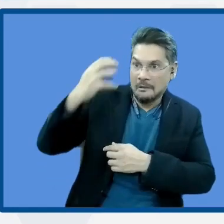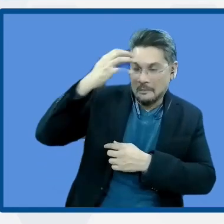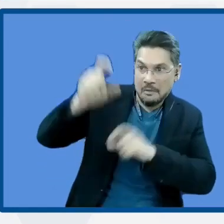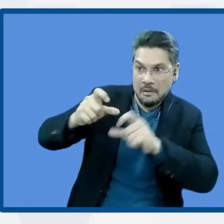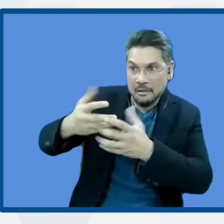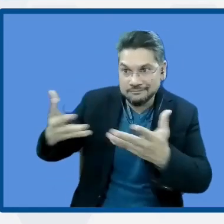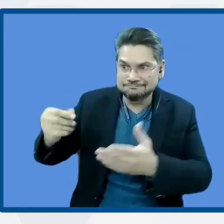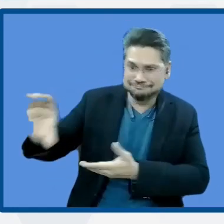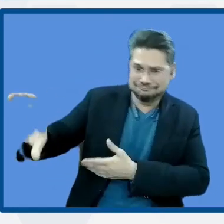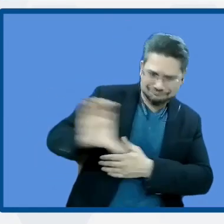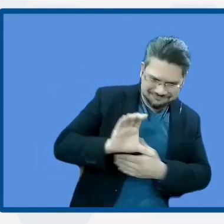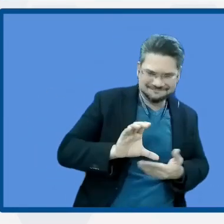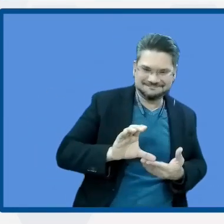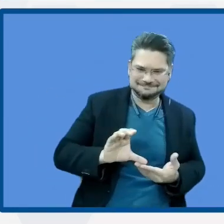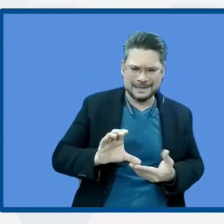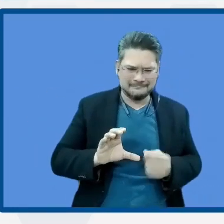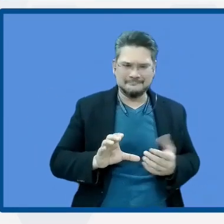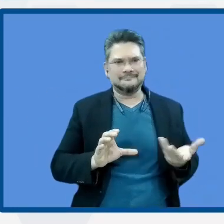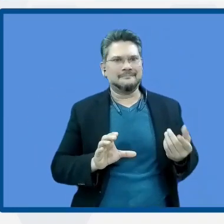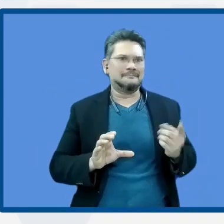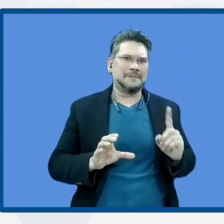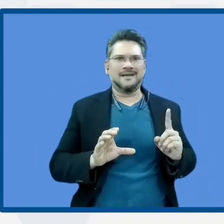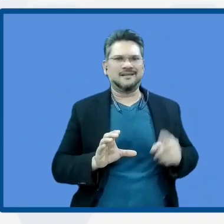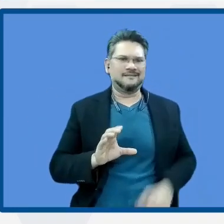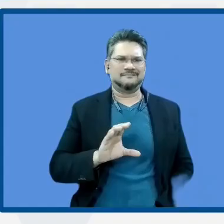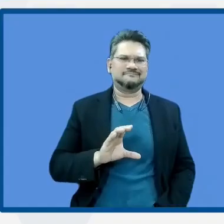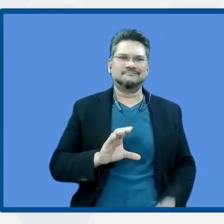investment is the best quality possible.